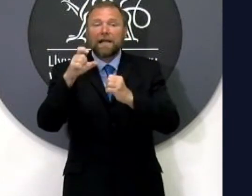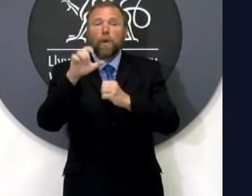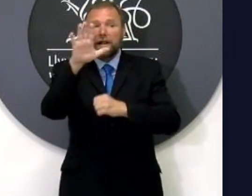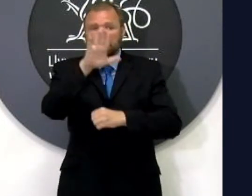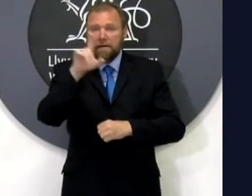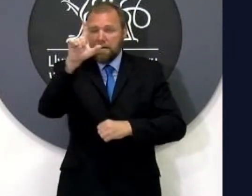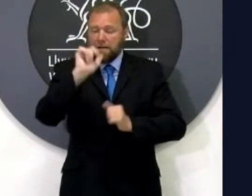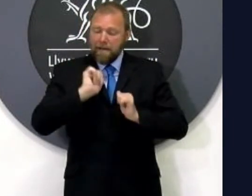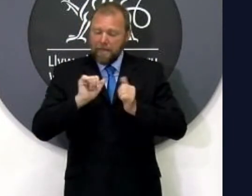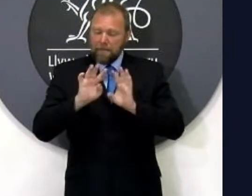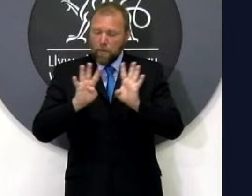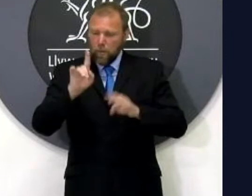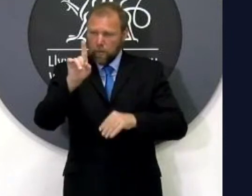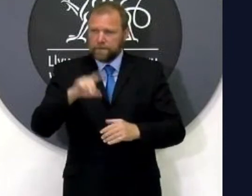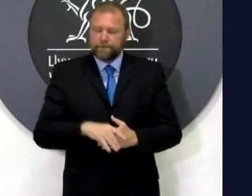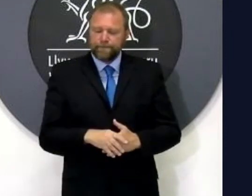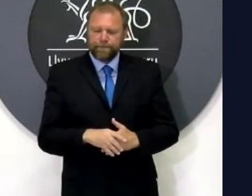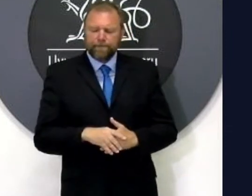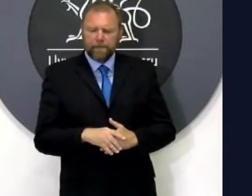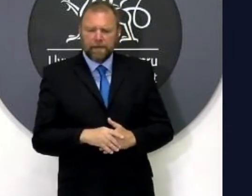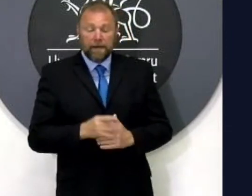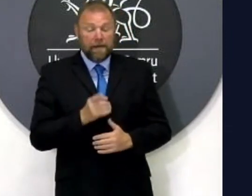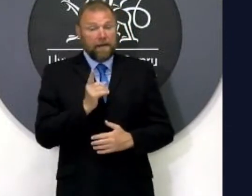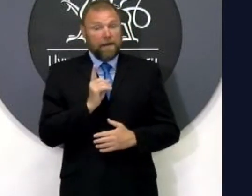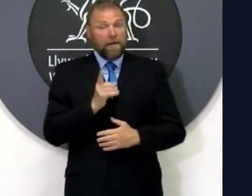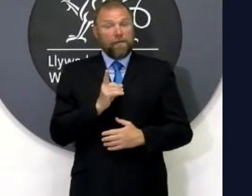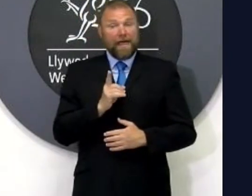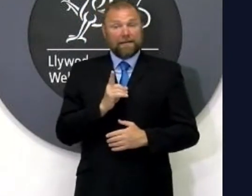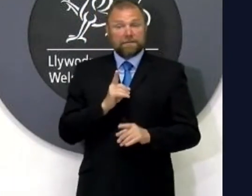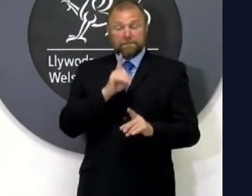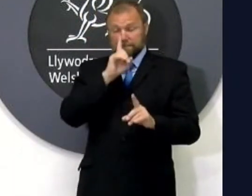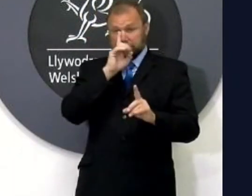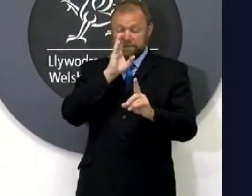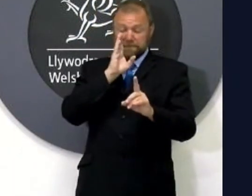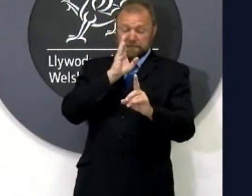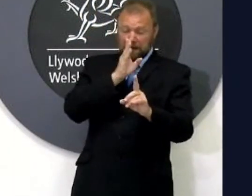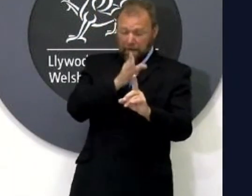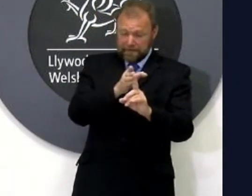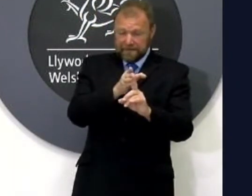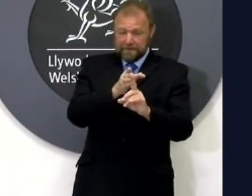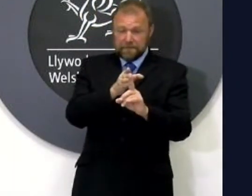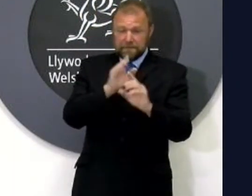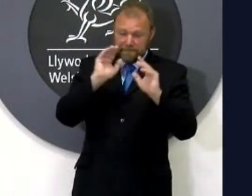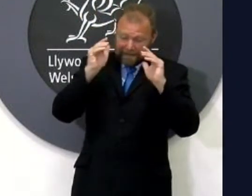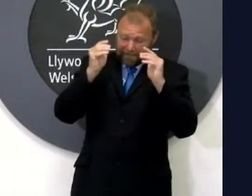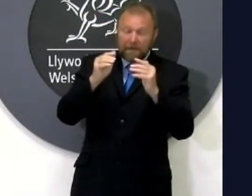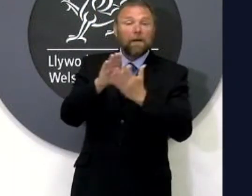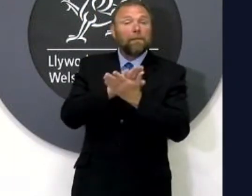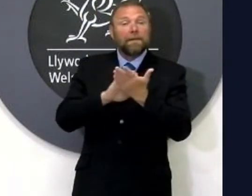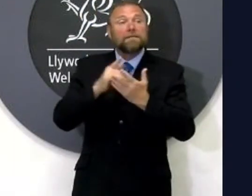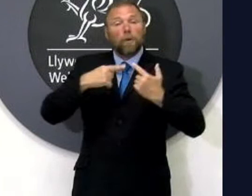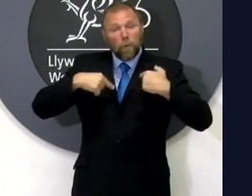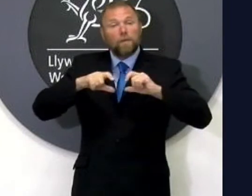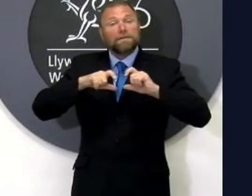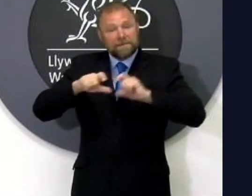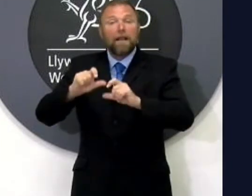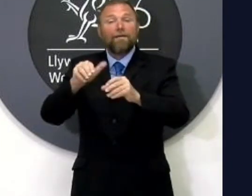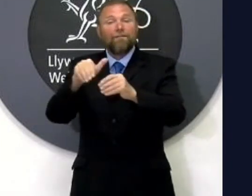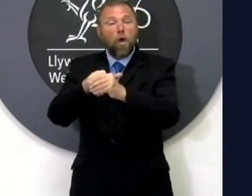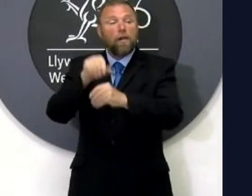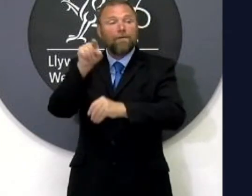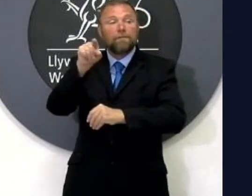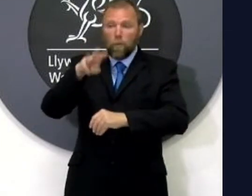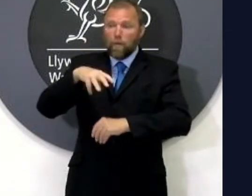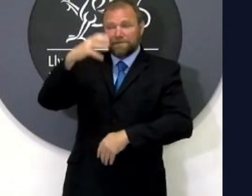Cadwallader. That targeted intervention means that we are still monitoring things very, very closely from a Welsh